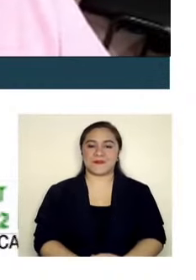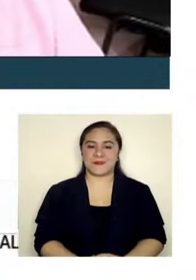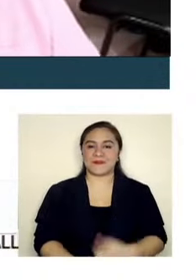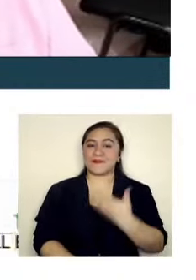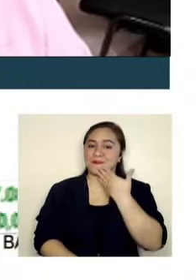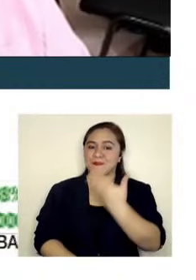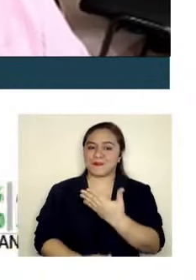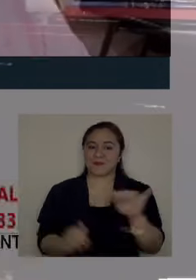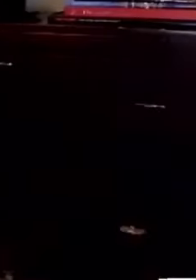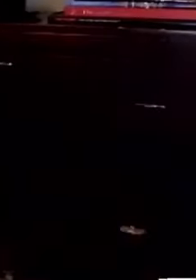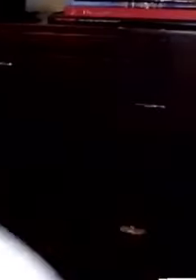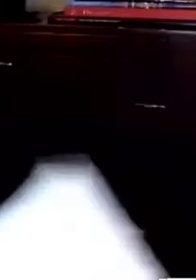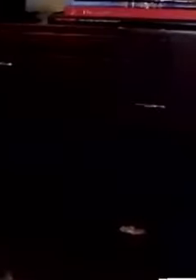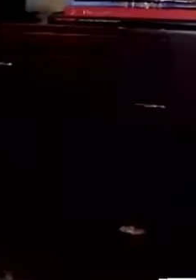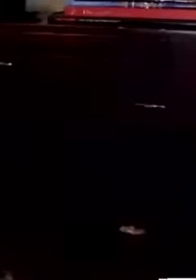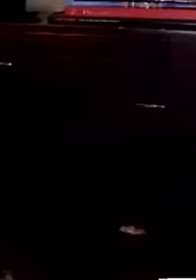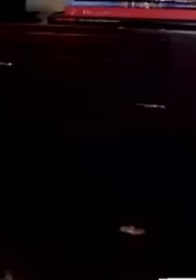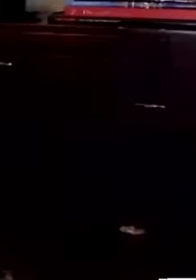again.